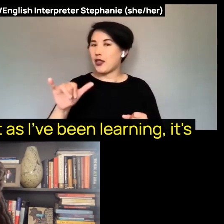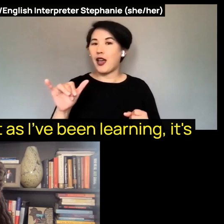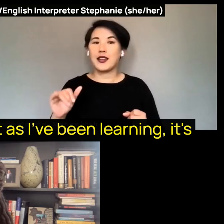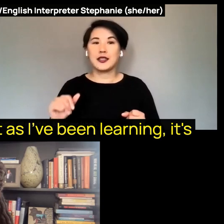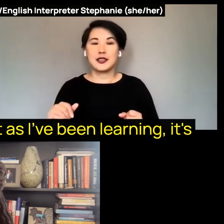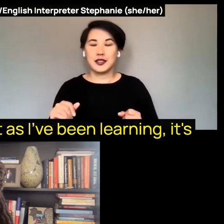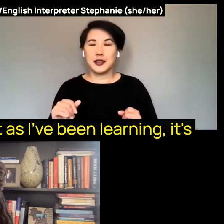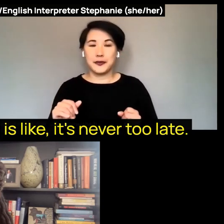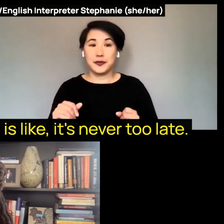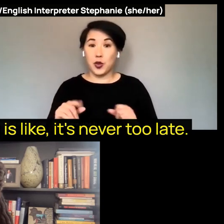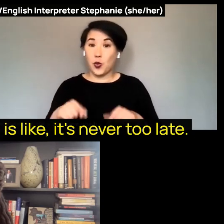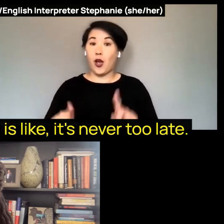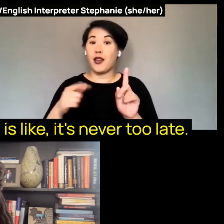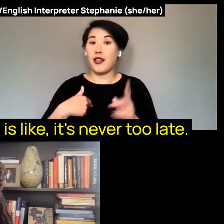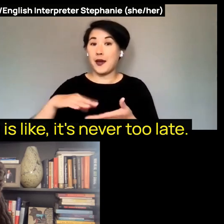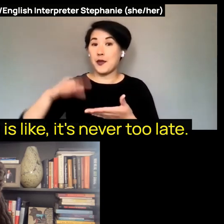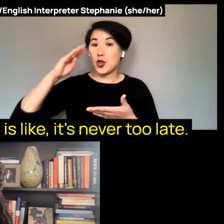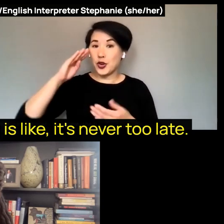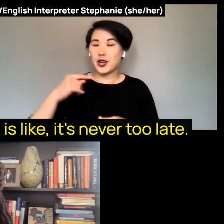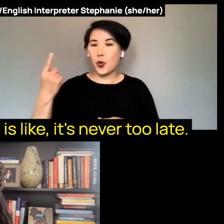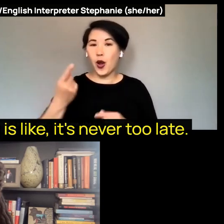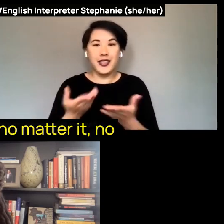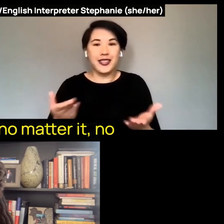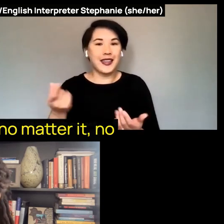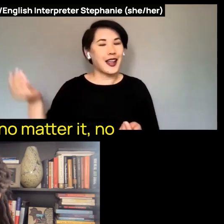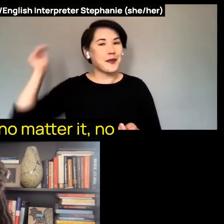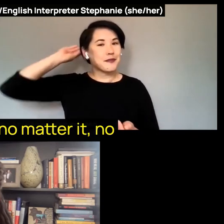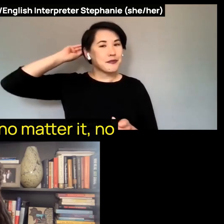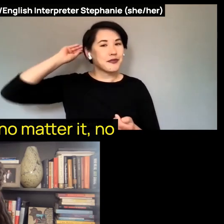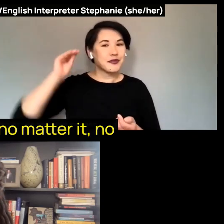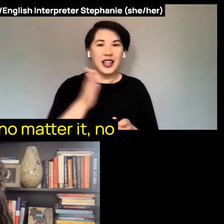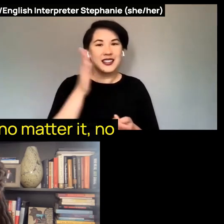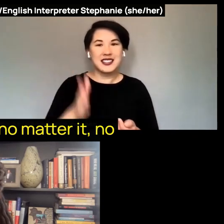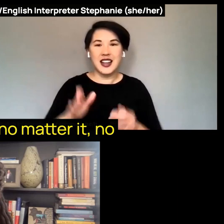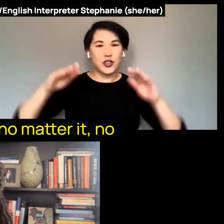I've been learning, one thing that I'm taking is like, it's never too late. Like you can,